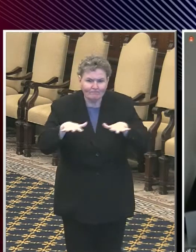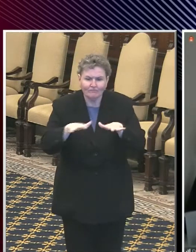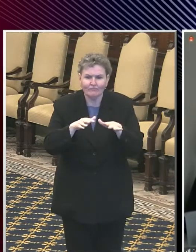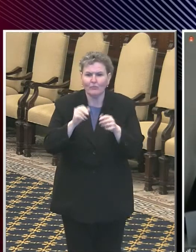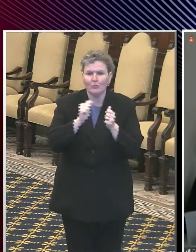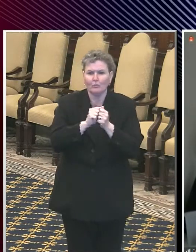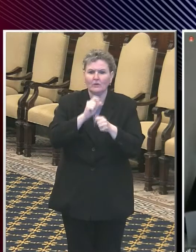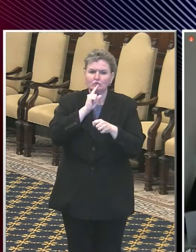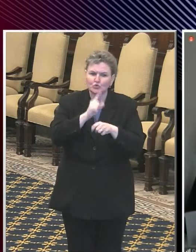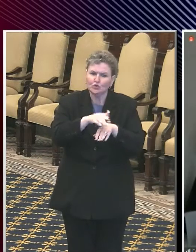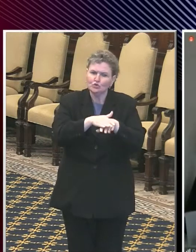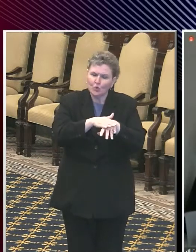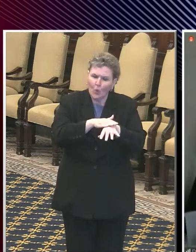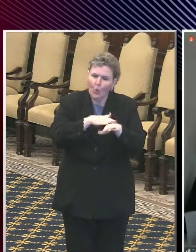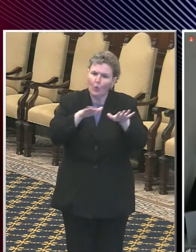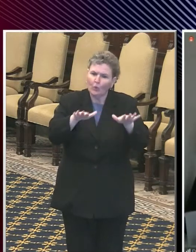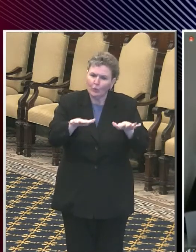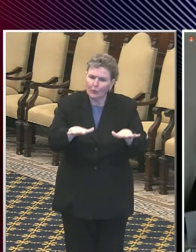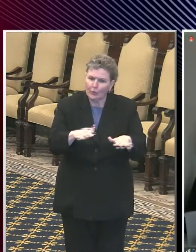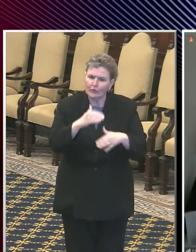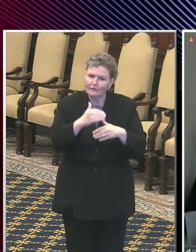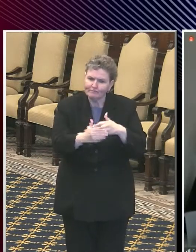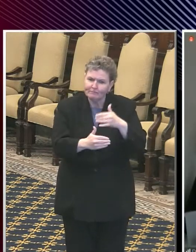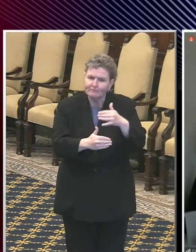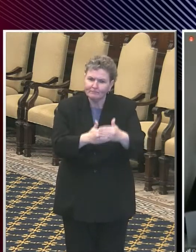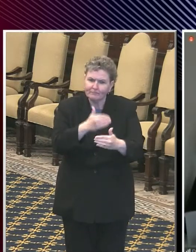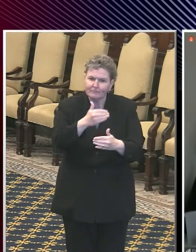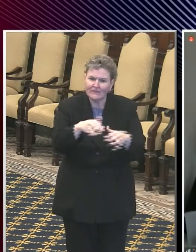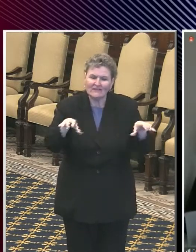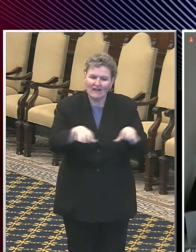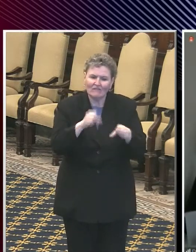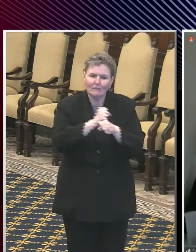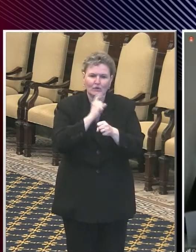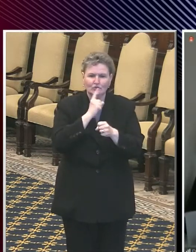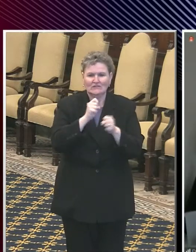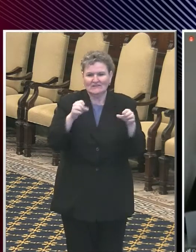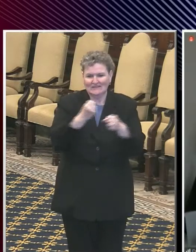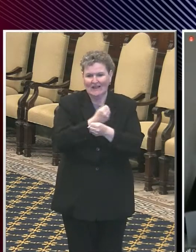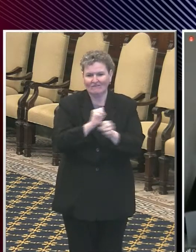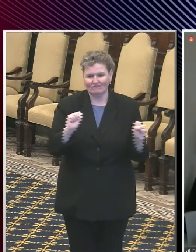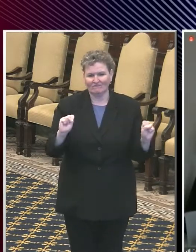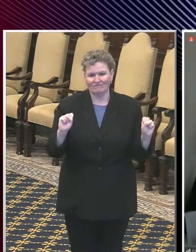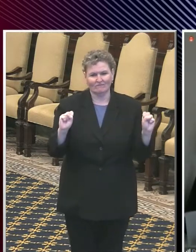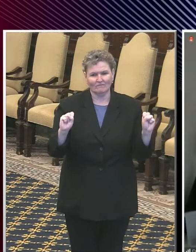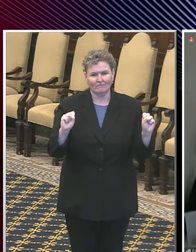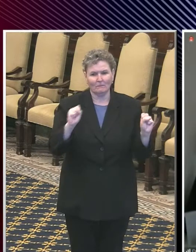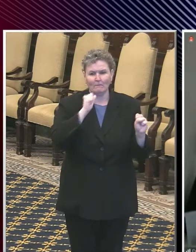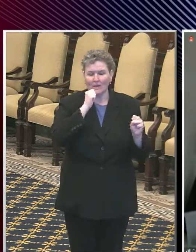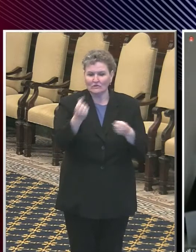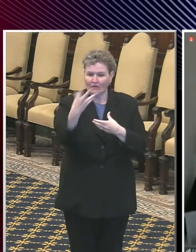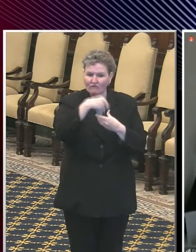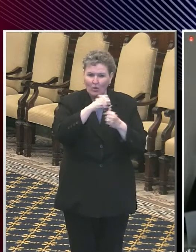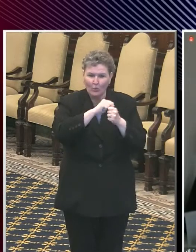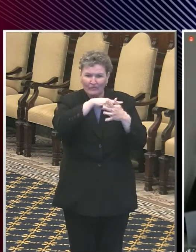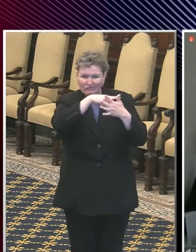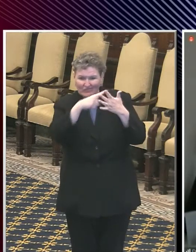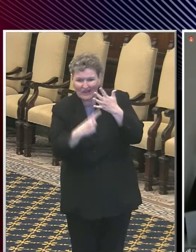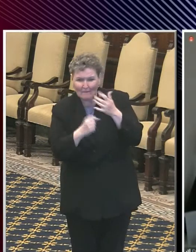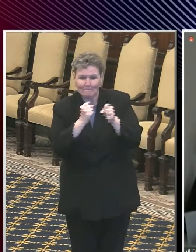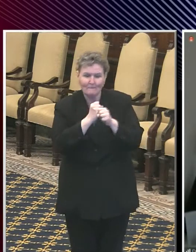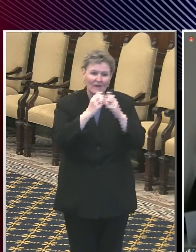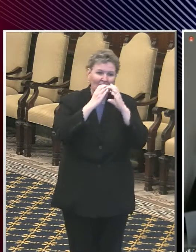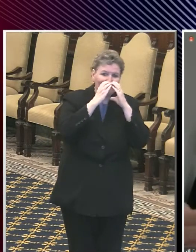of transmission. To do that on a large scale requires establishing protocols on exactly how you interview cases and how you talk to